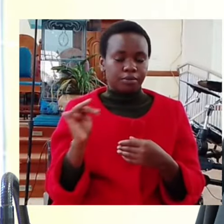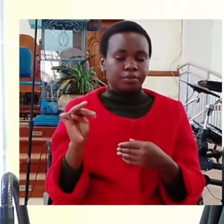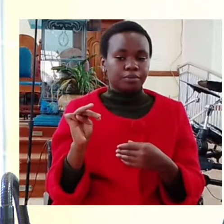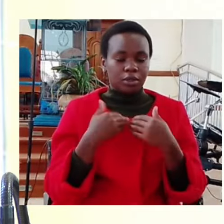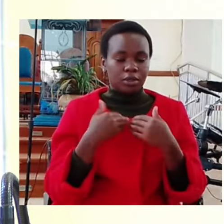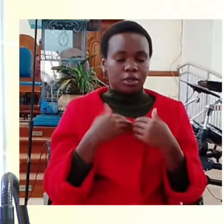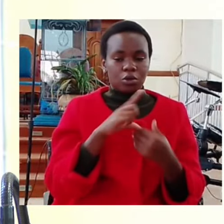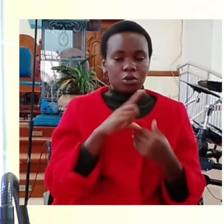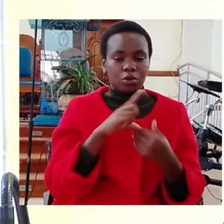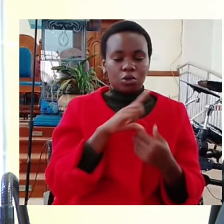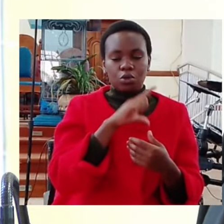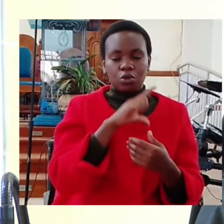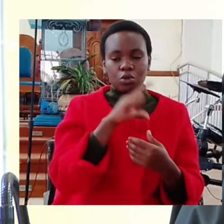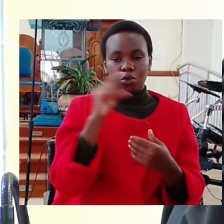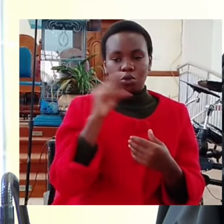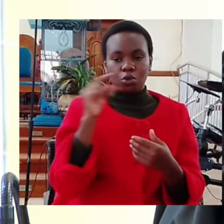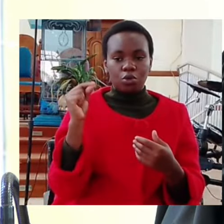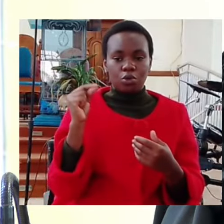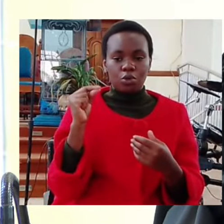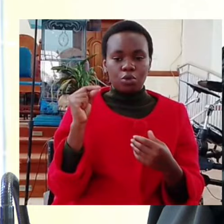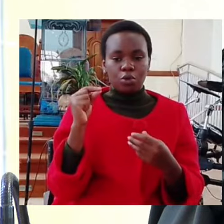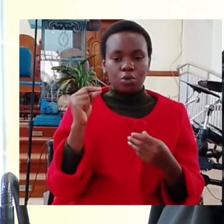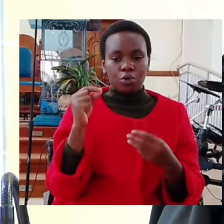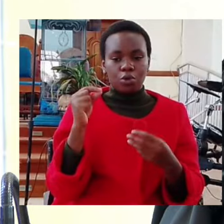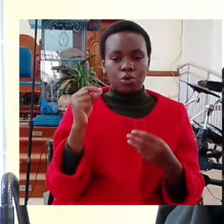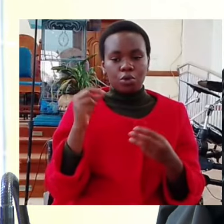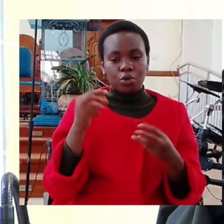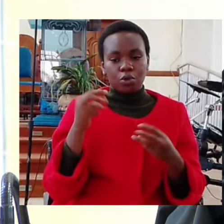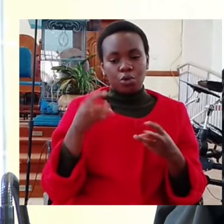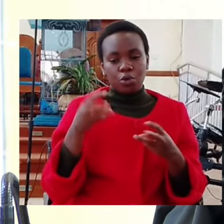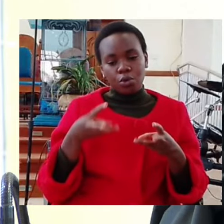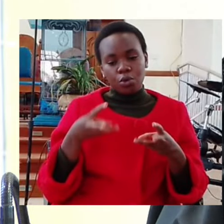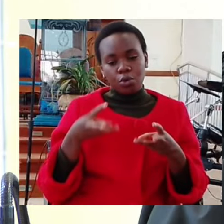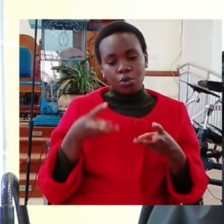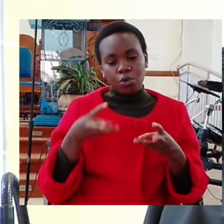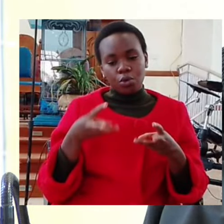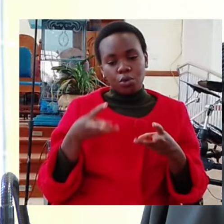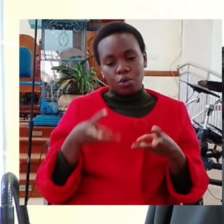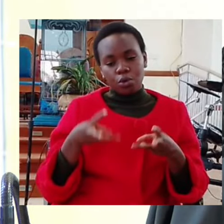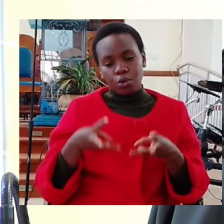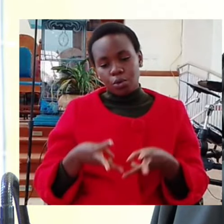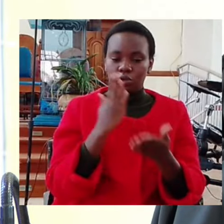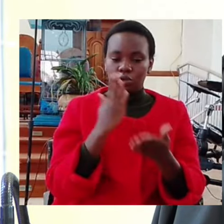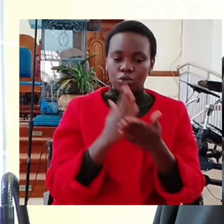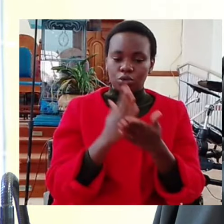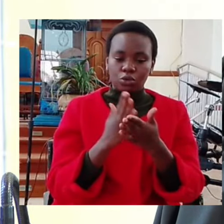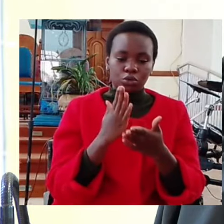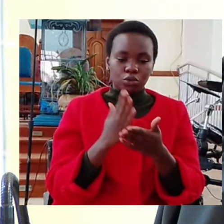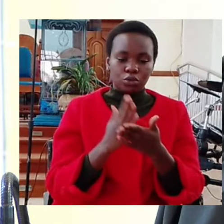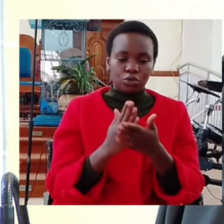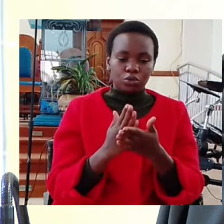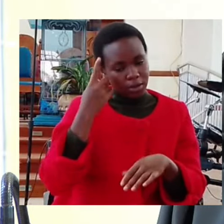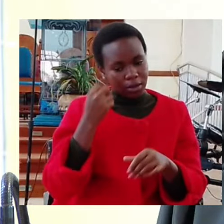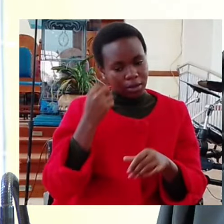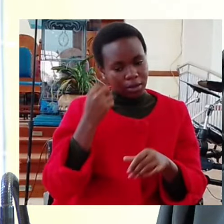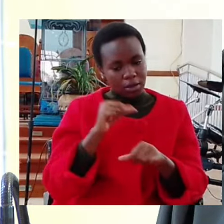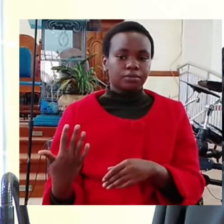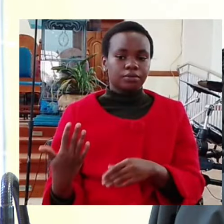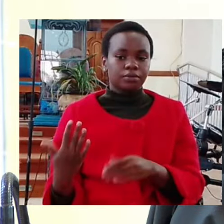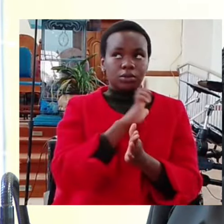his ways, he will be saying, hey, ukuwa neguwa mami ya ajeshira gya meshiri ya mega. Mwathani ya rogo